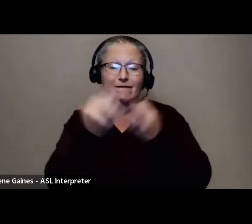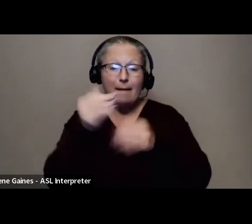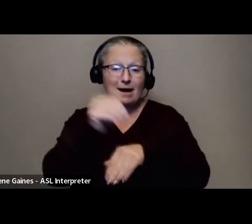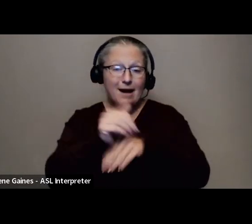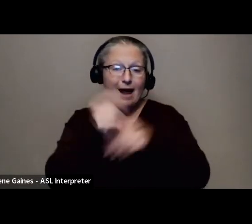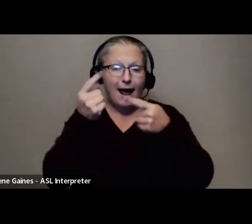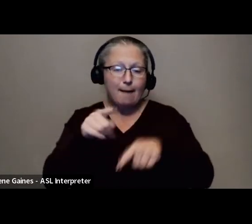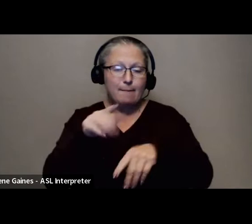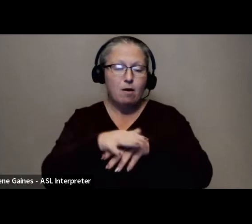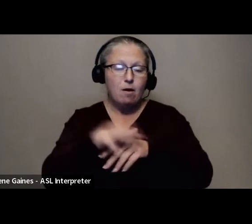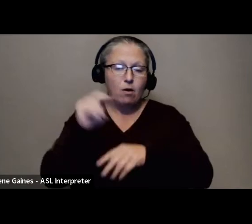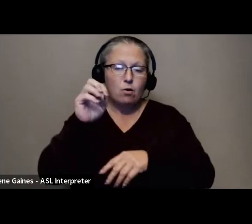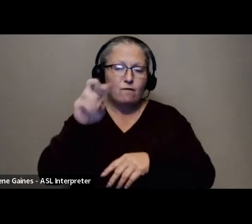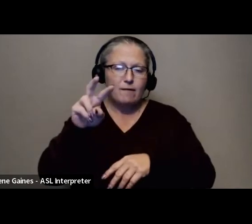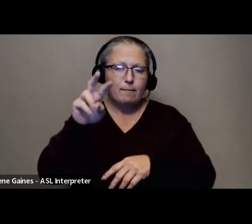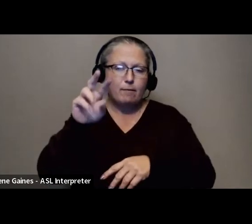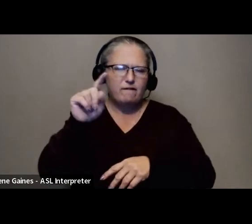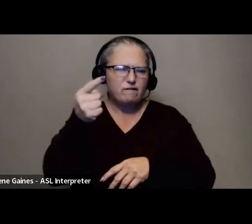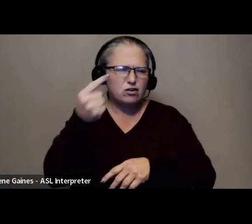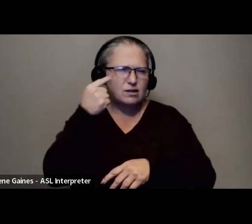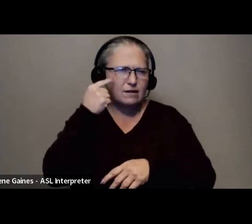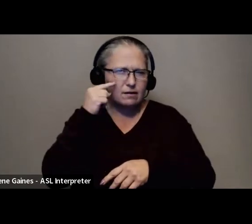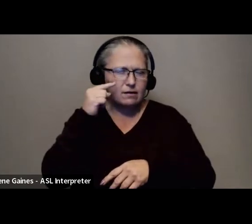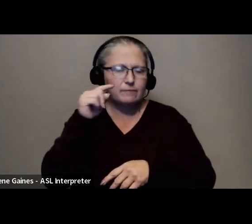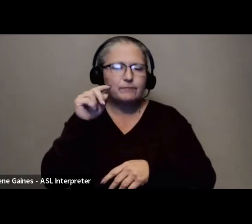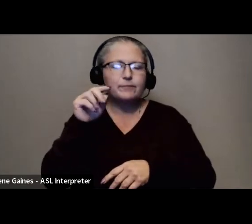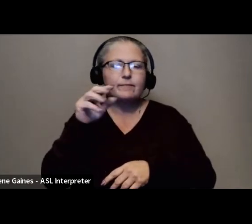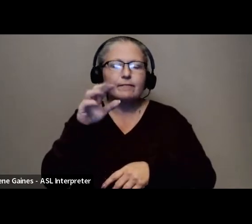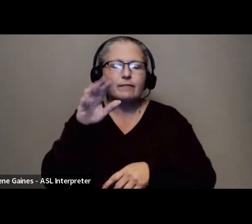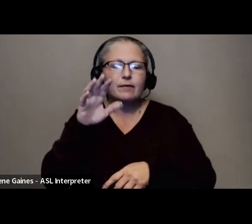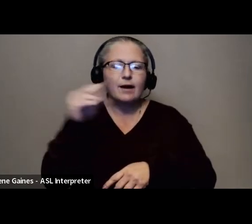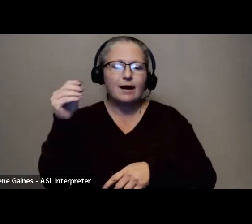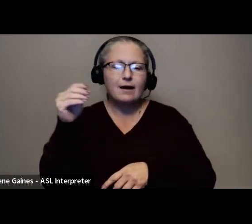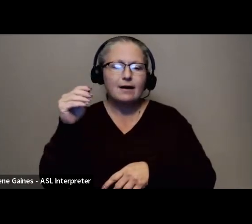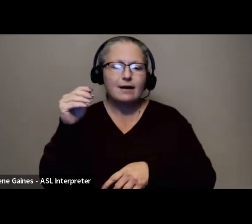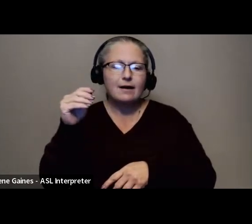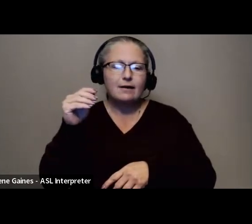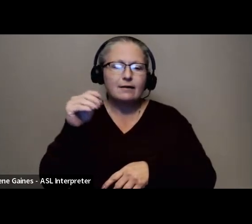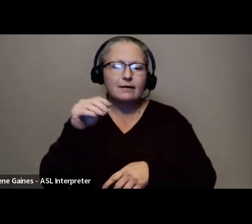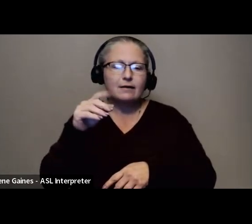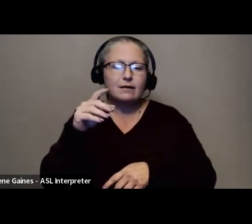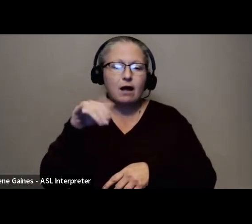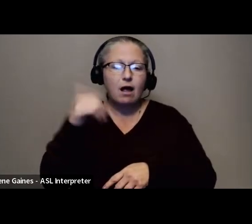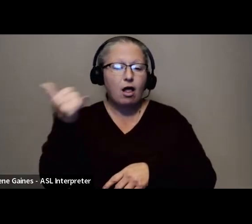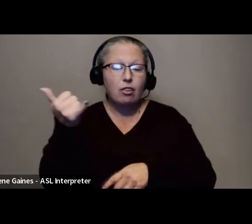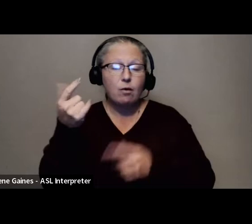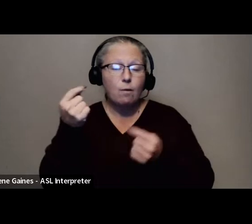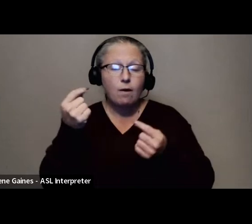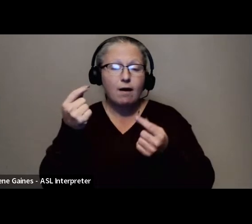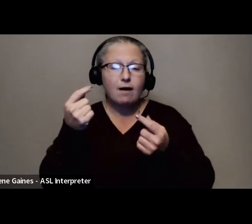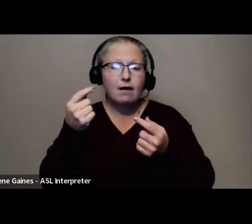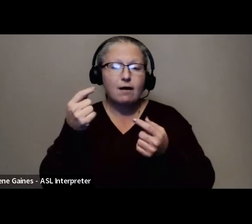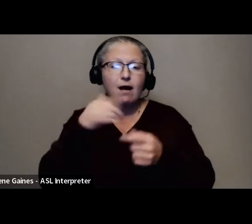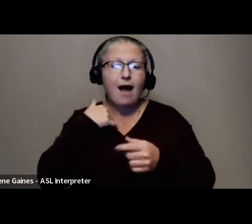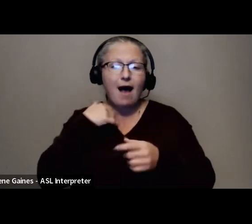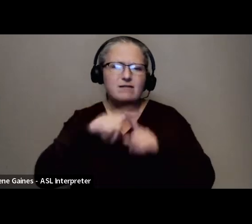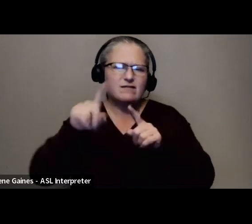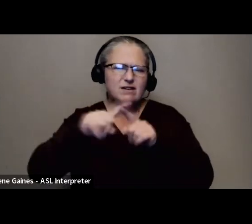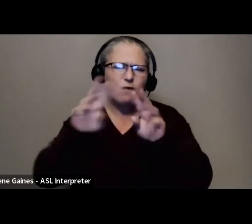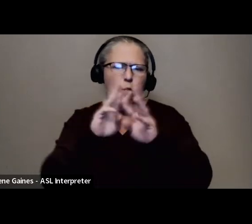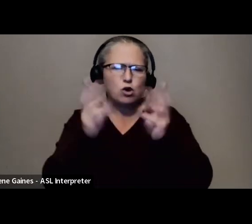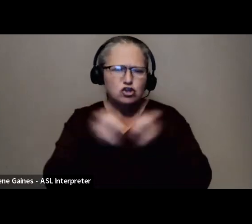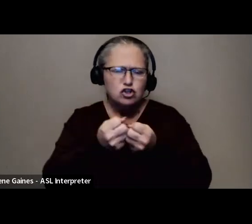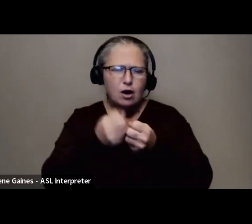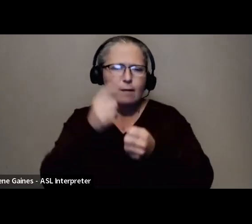happening on November 1st, I think. And some other things that have been happening is that there's a lot of different workshops